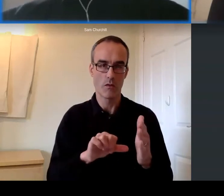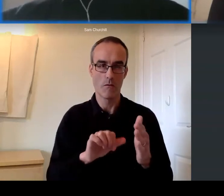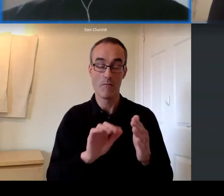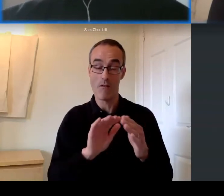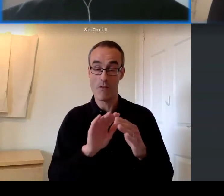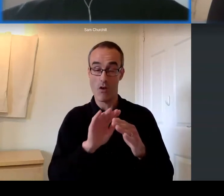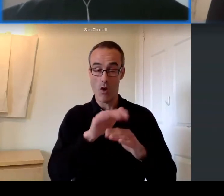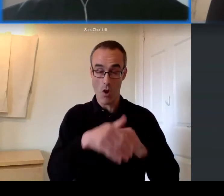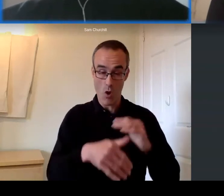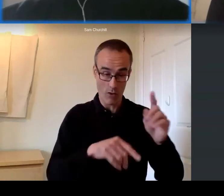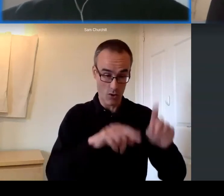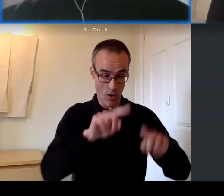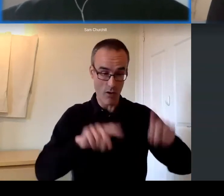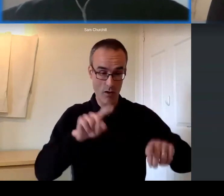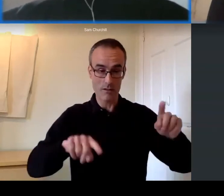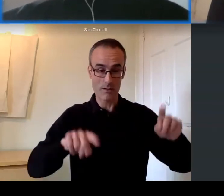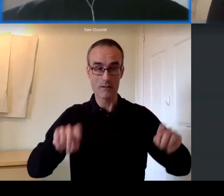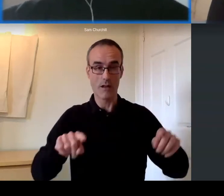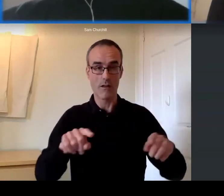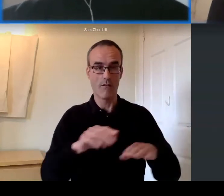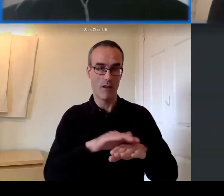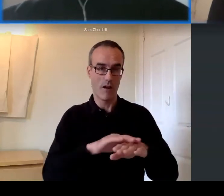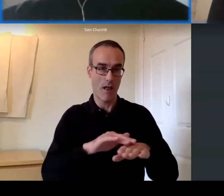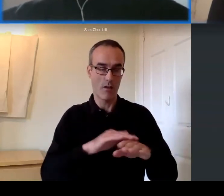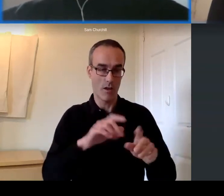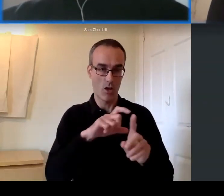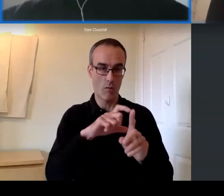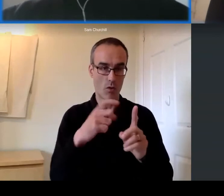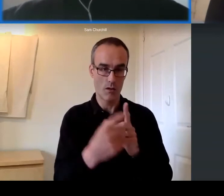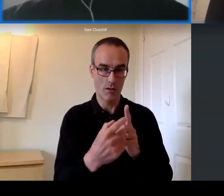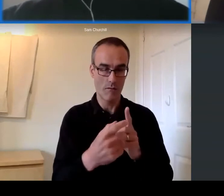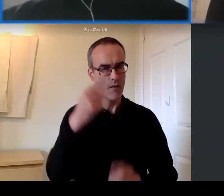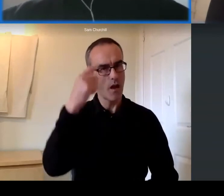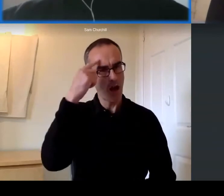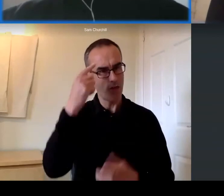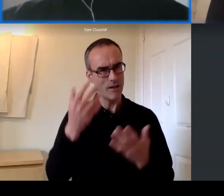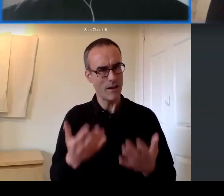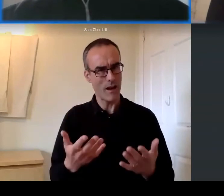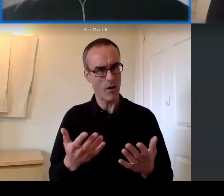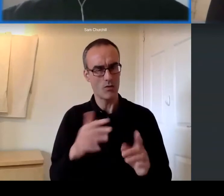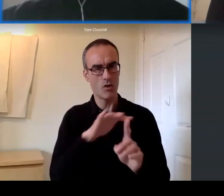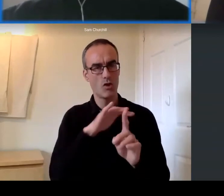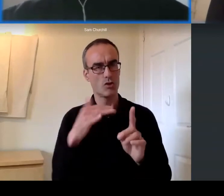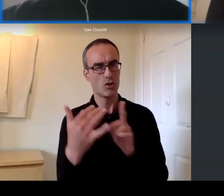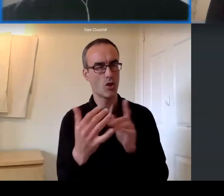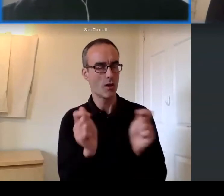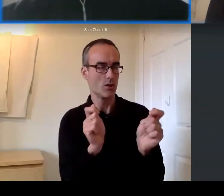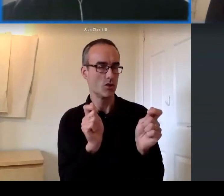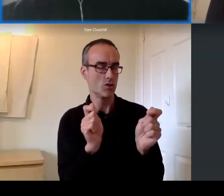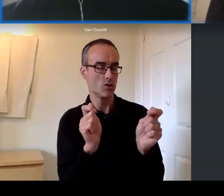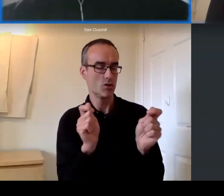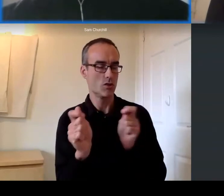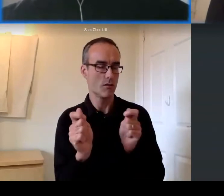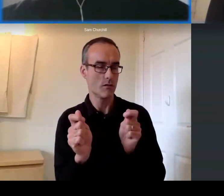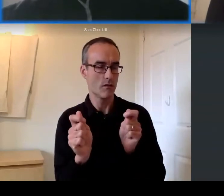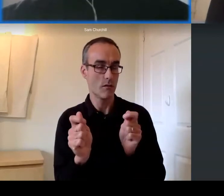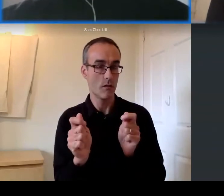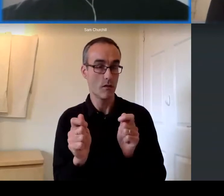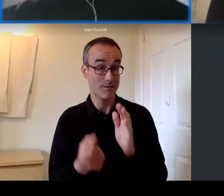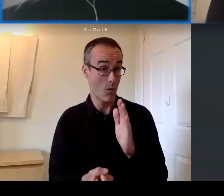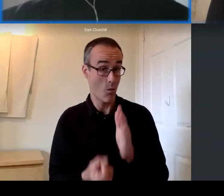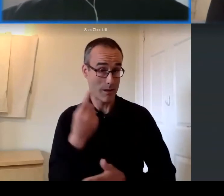ethnic communities. And there seems to be a bit of a societal shift in terms of saying, actually, what's happened hasn't been good